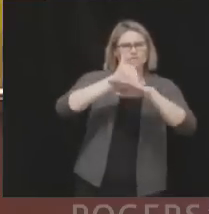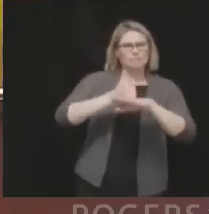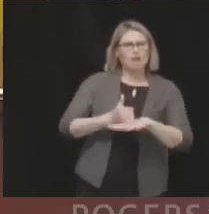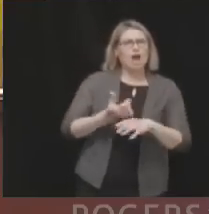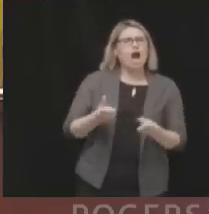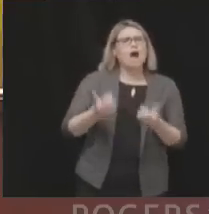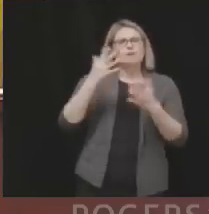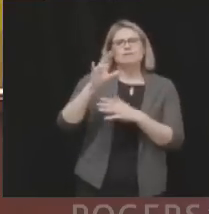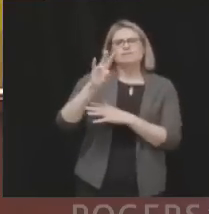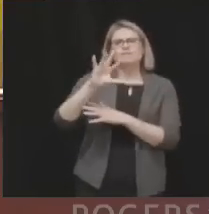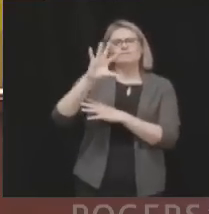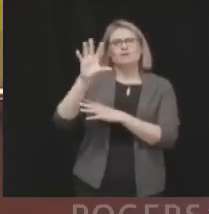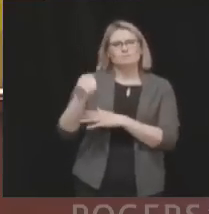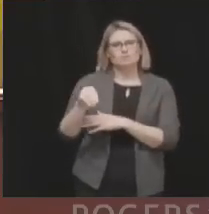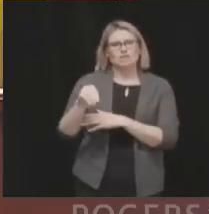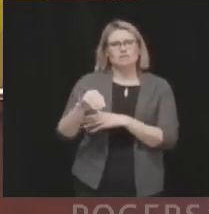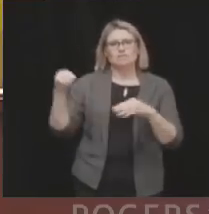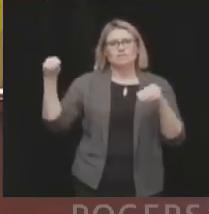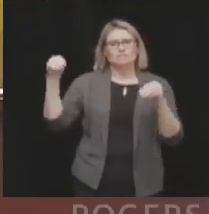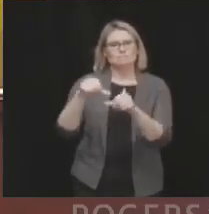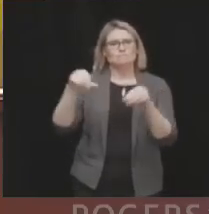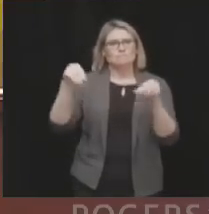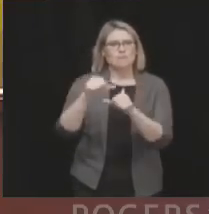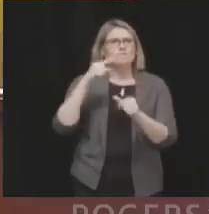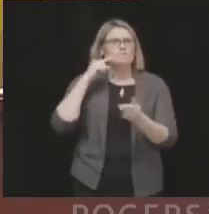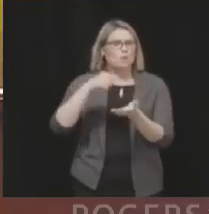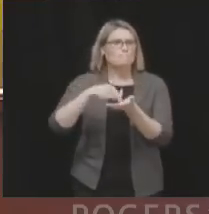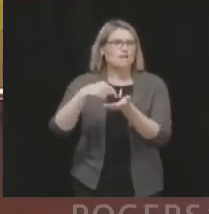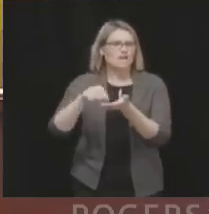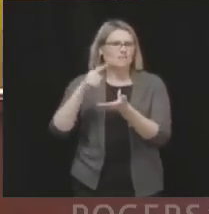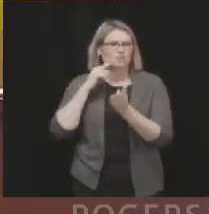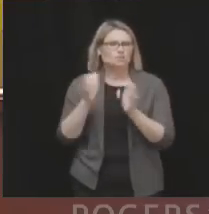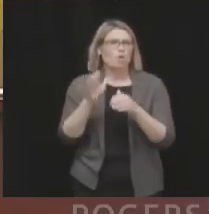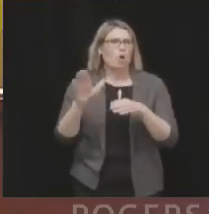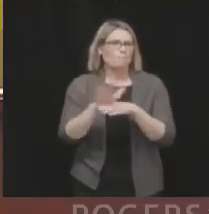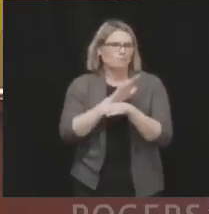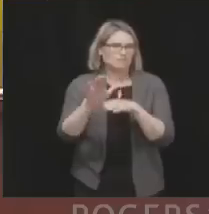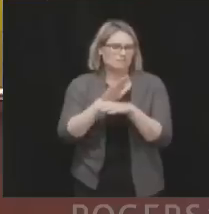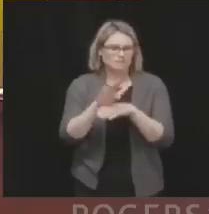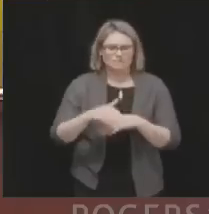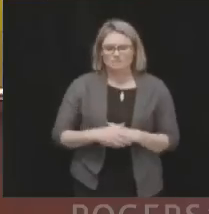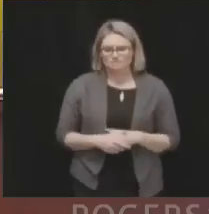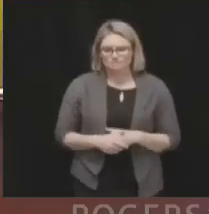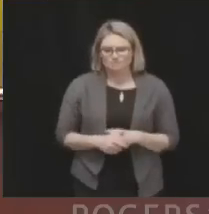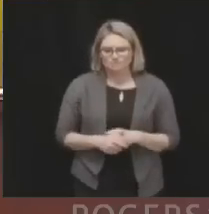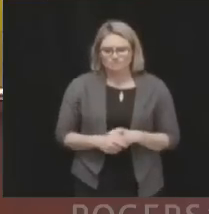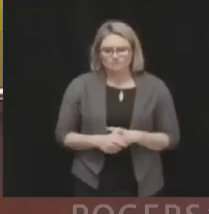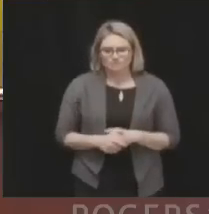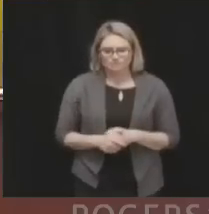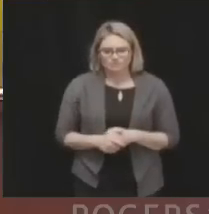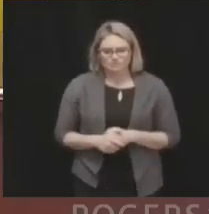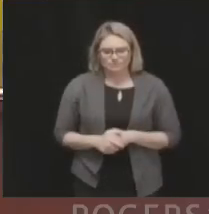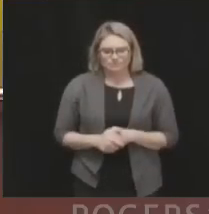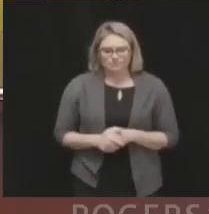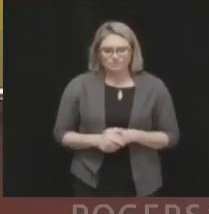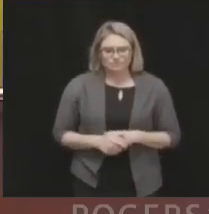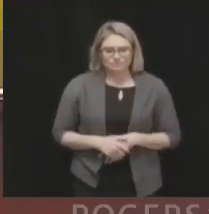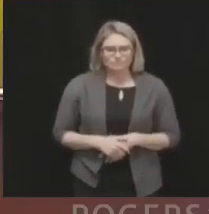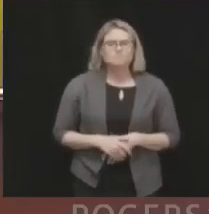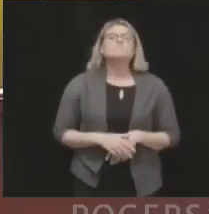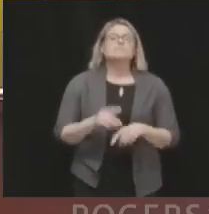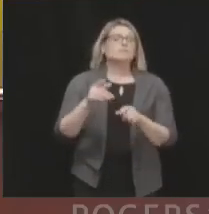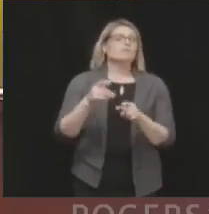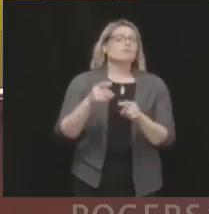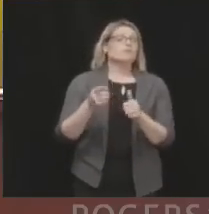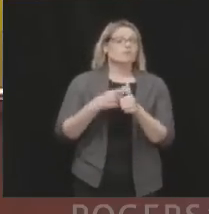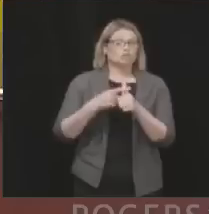that we weren't overlapping with other programs. As I had indicated before, you know, we have other programs that were interest-free loans for different